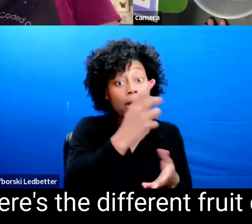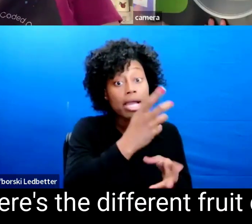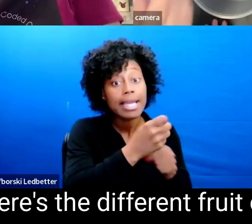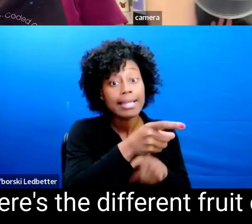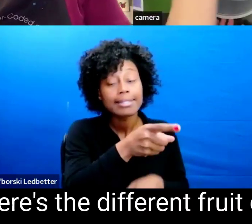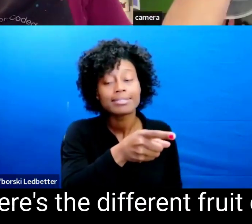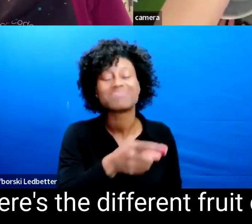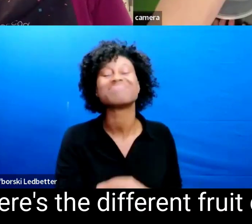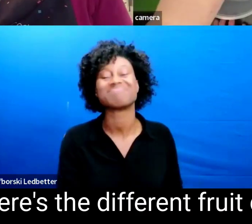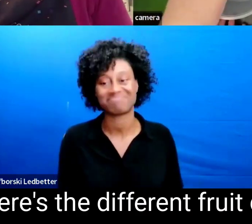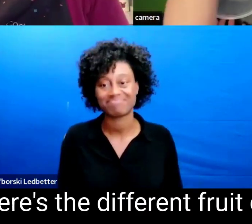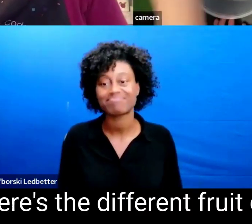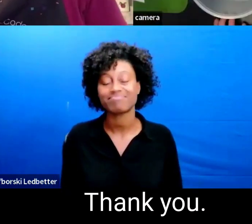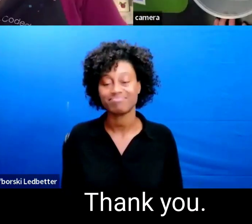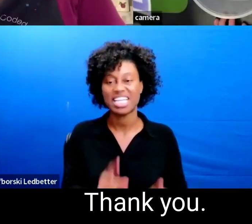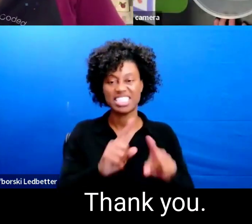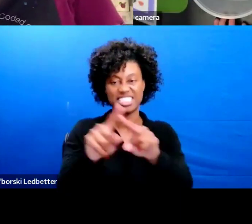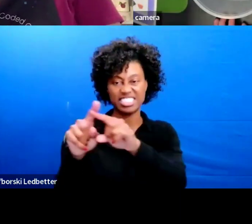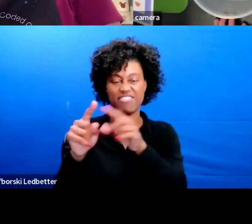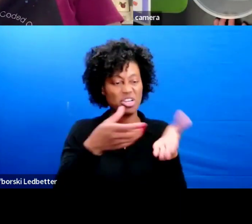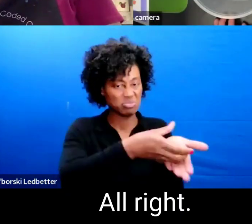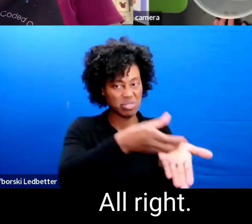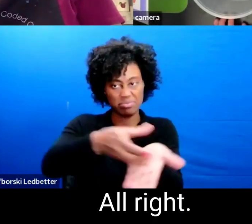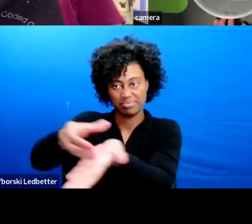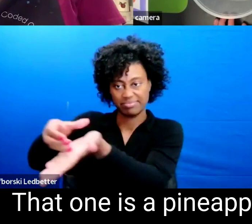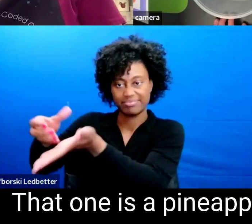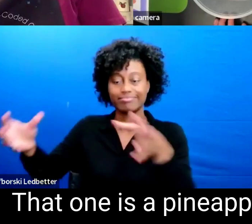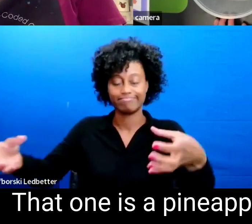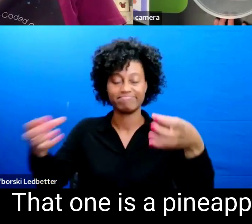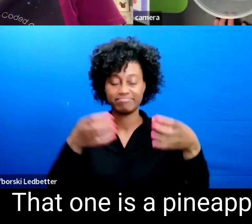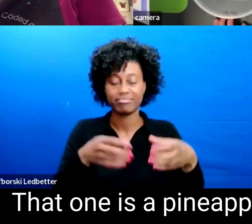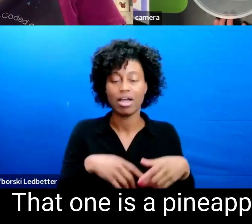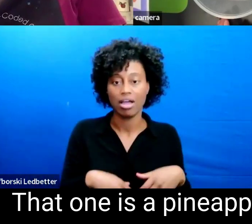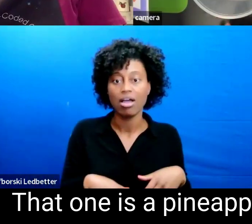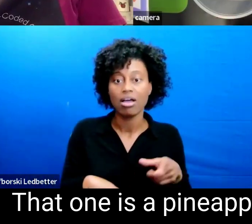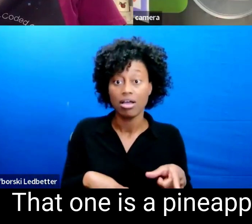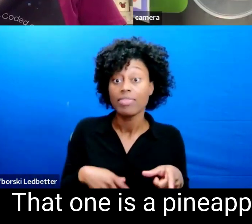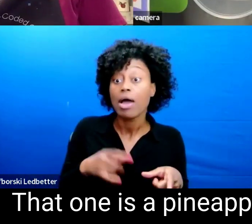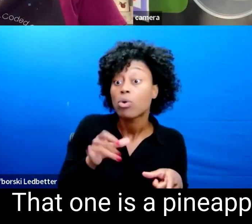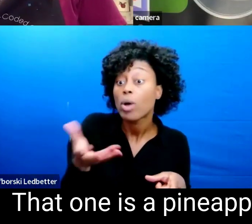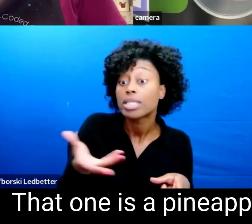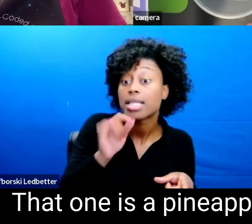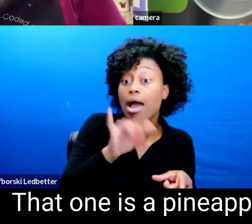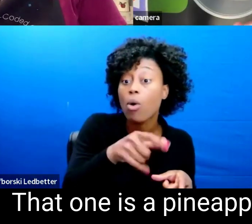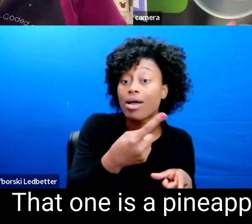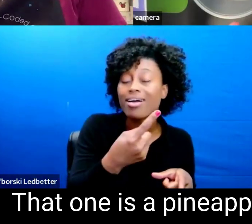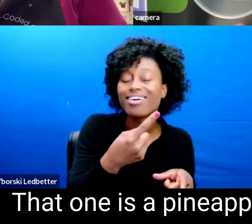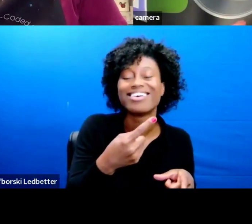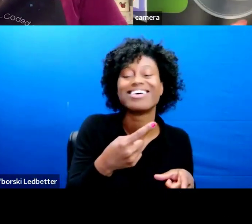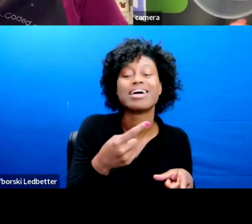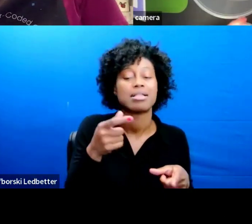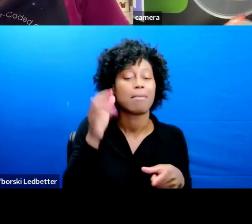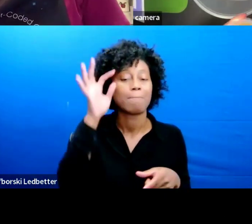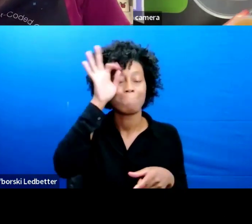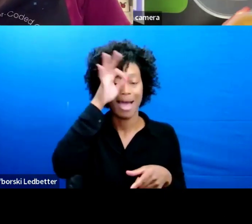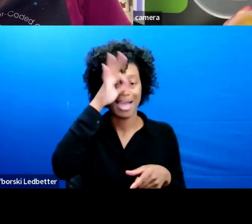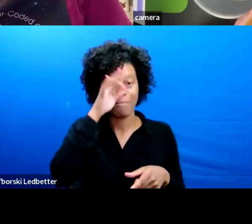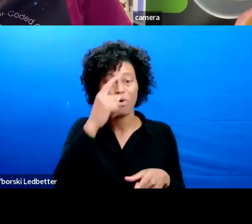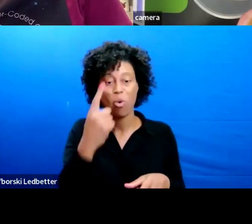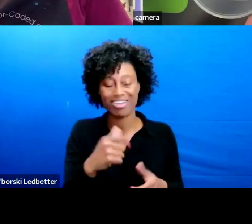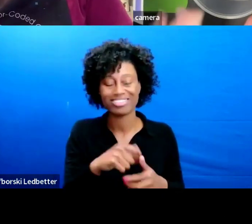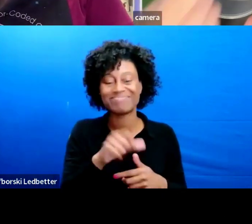All right, here's the different fruit cups. Thank you. All right, that one is a pineapple. Nope, not